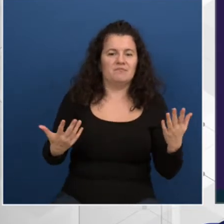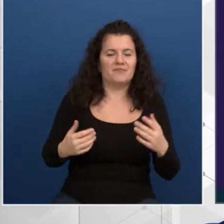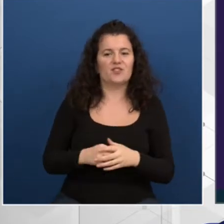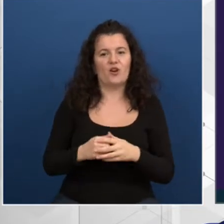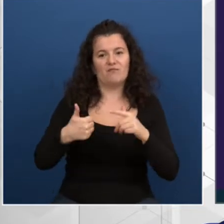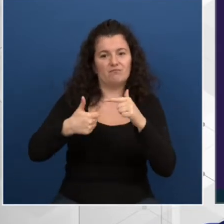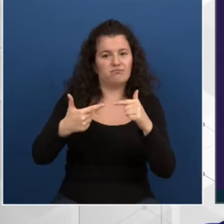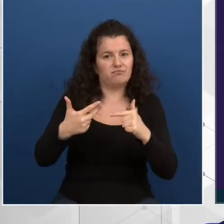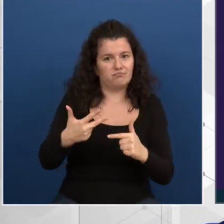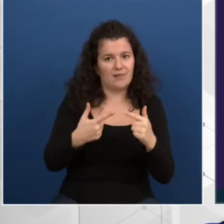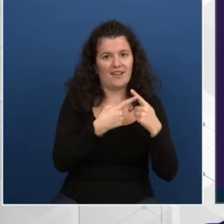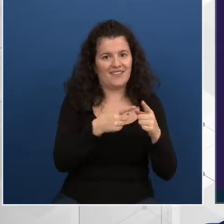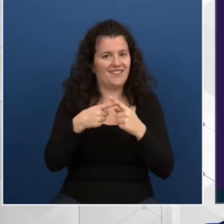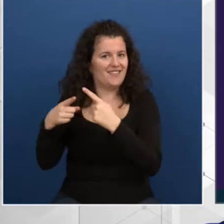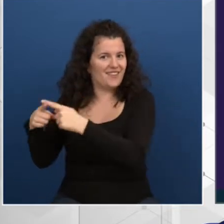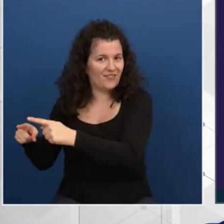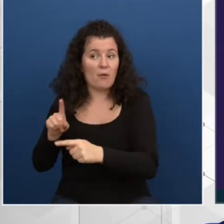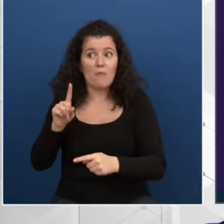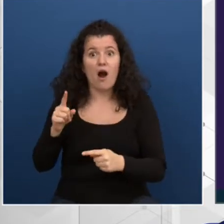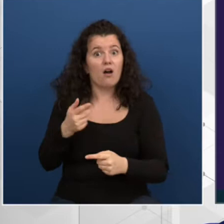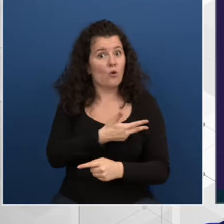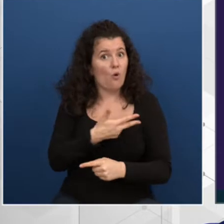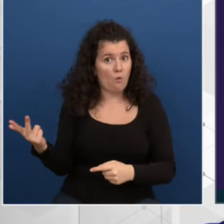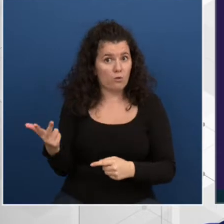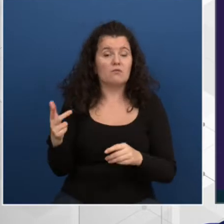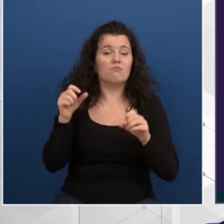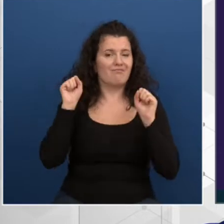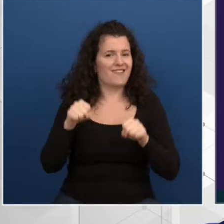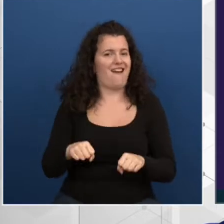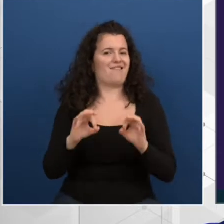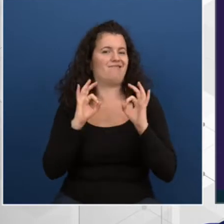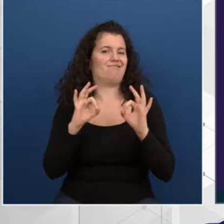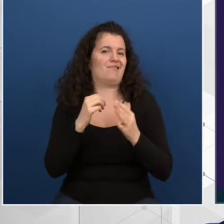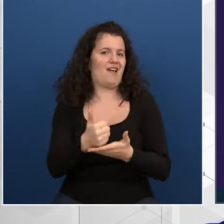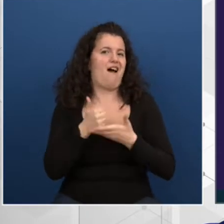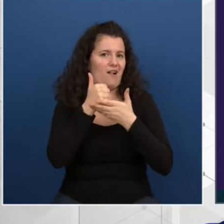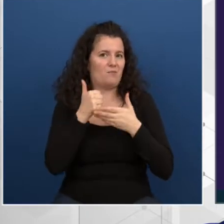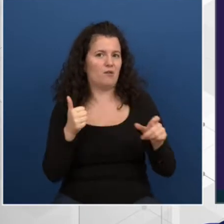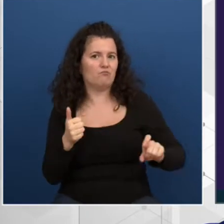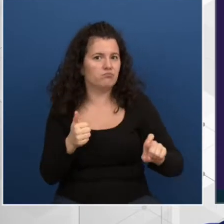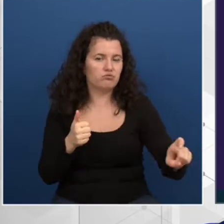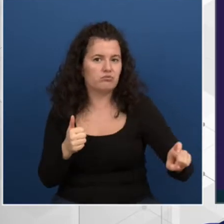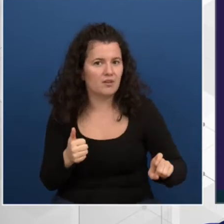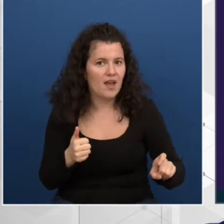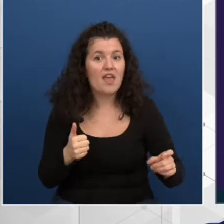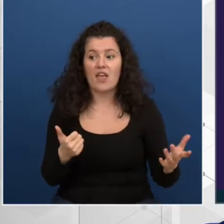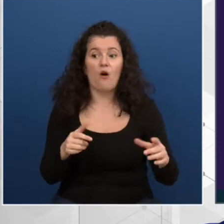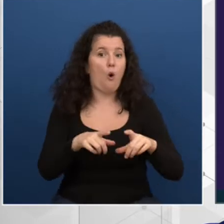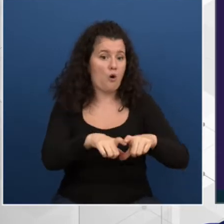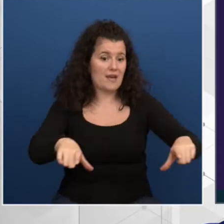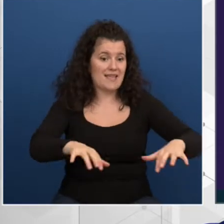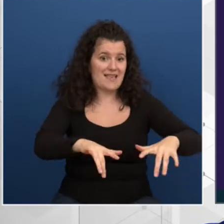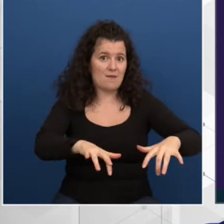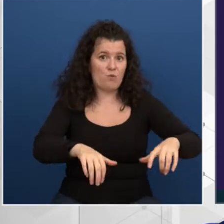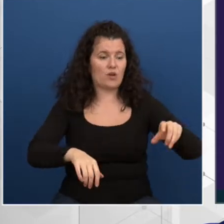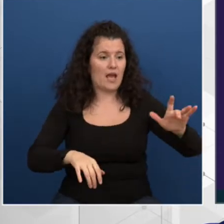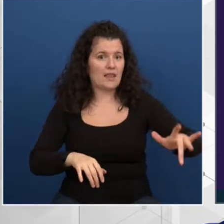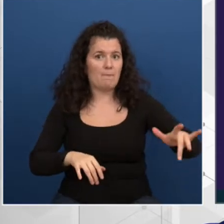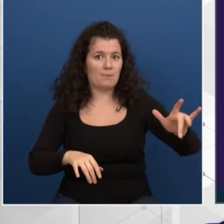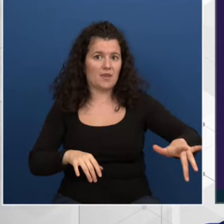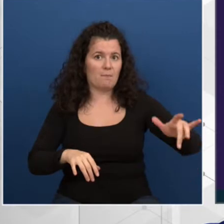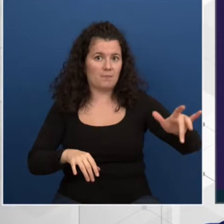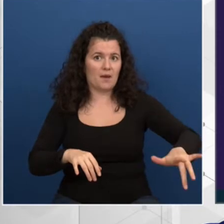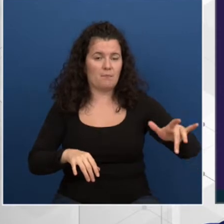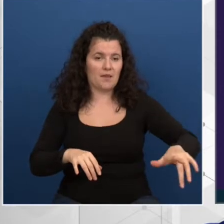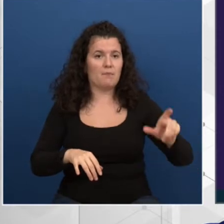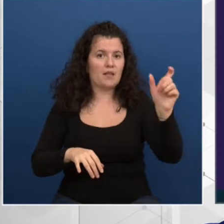just mentioned can benefit from being able to navigate a website only with the keyboard. So as you can understand, everyone benefits when we